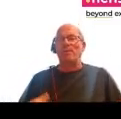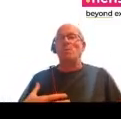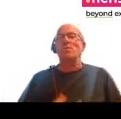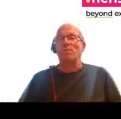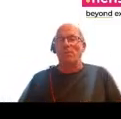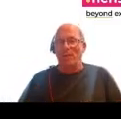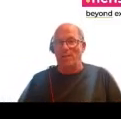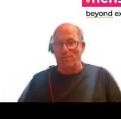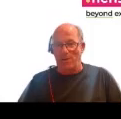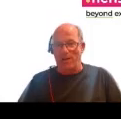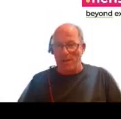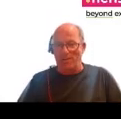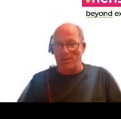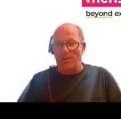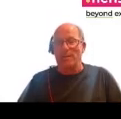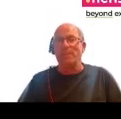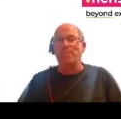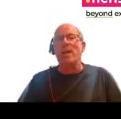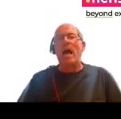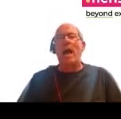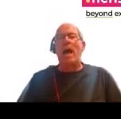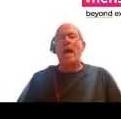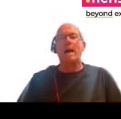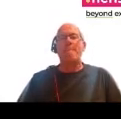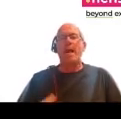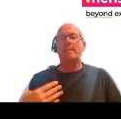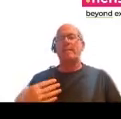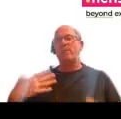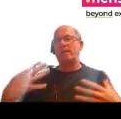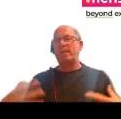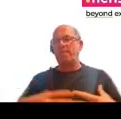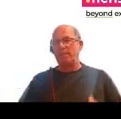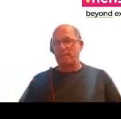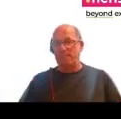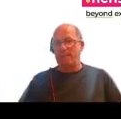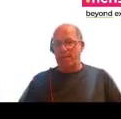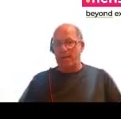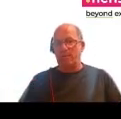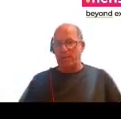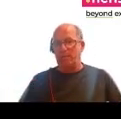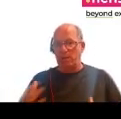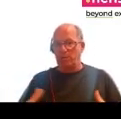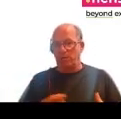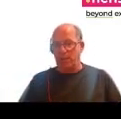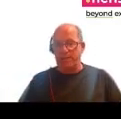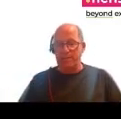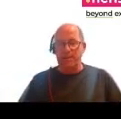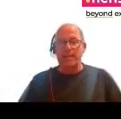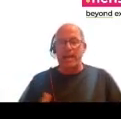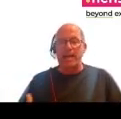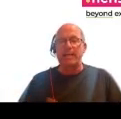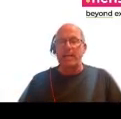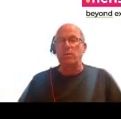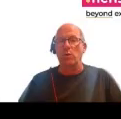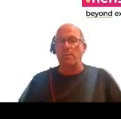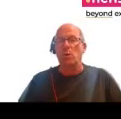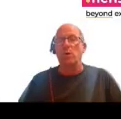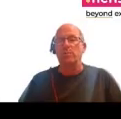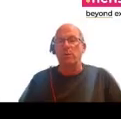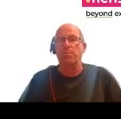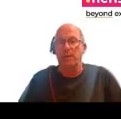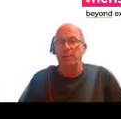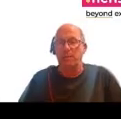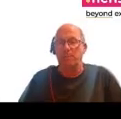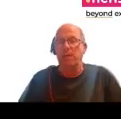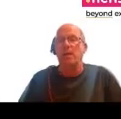so that Barry wasn't throwing his phone out the window. And then when they came in to see me, I was able to go through the accessibility and how